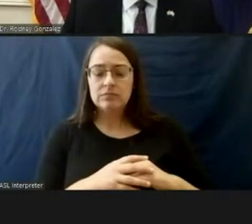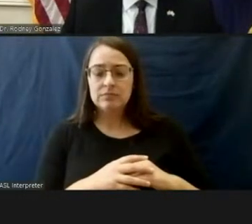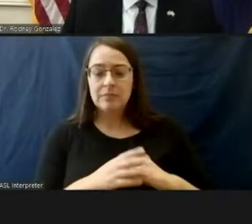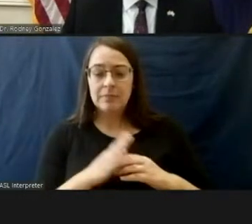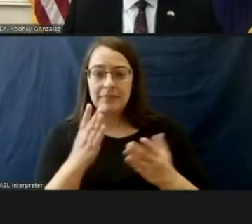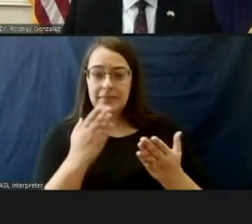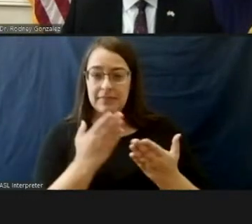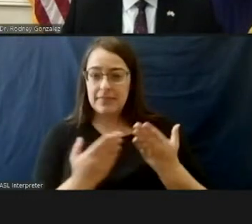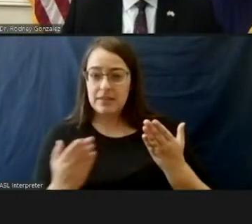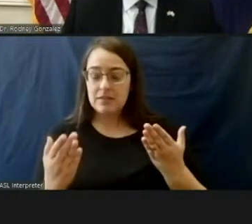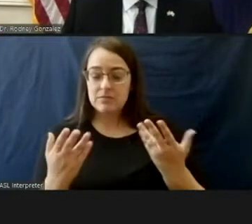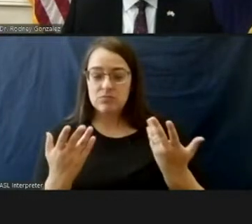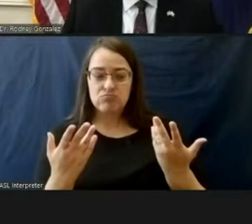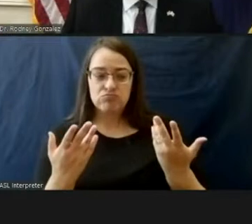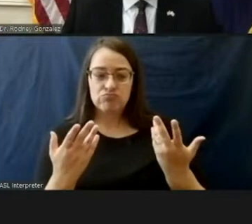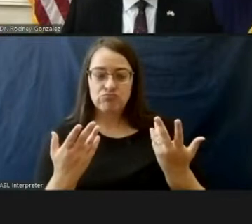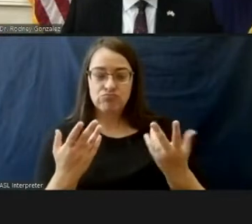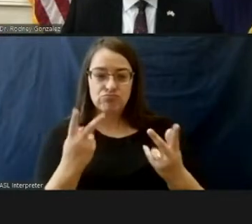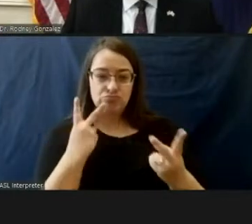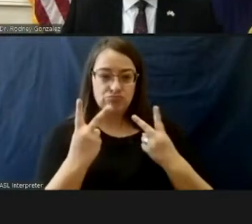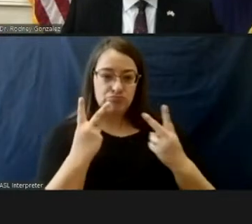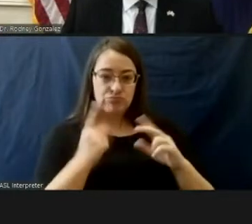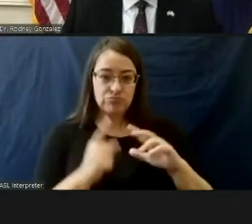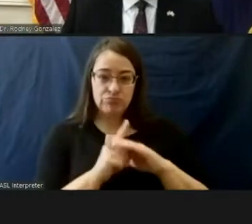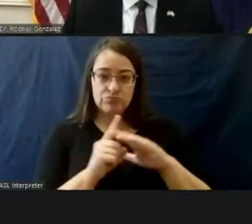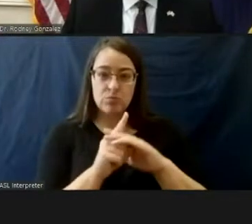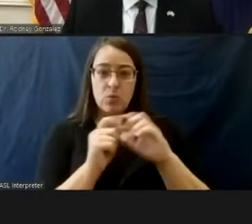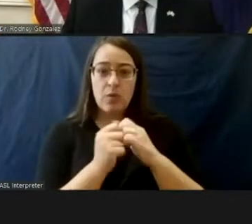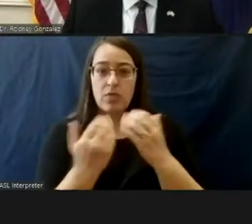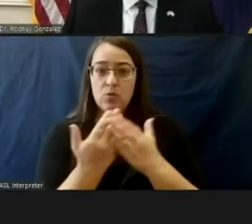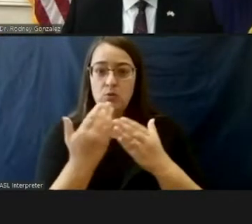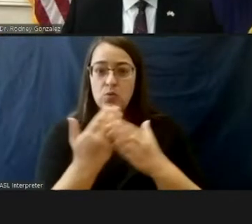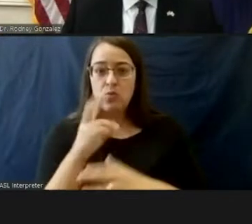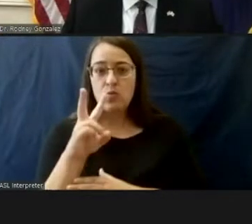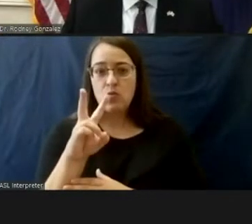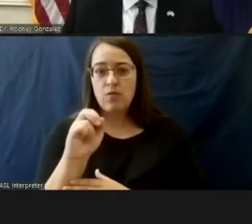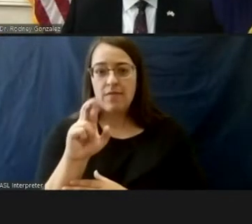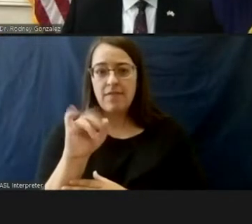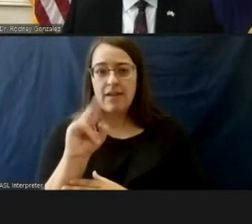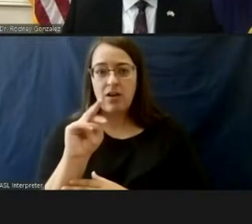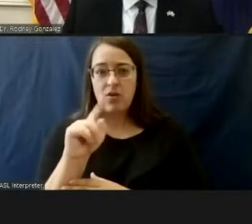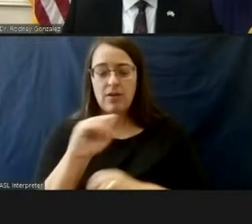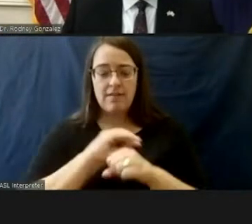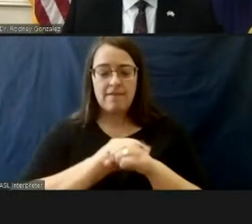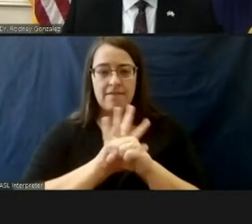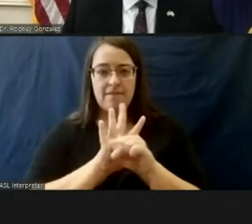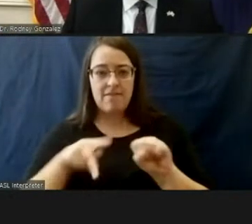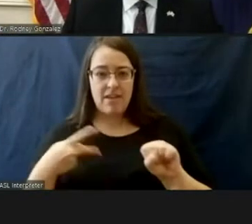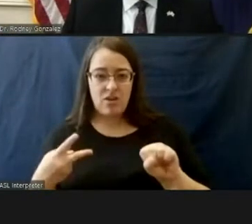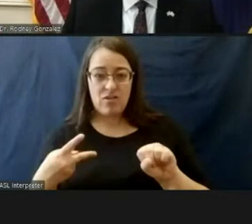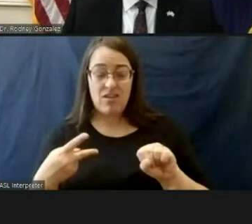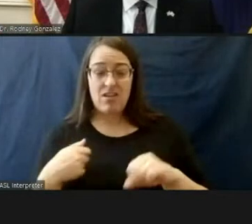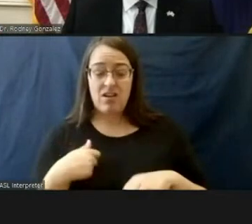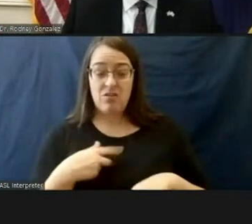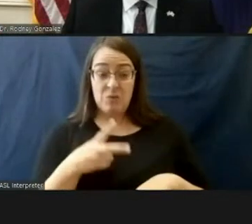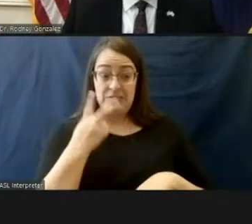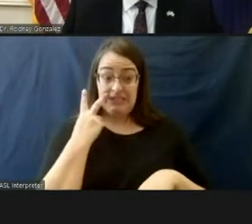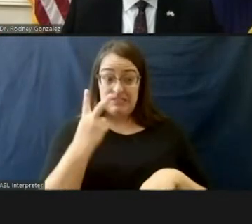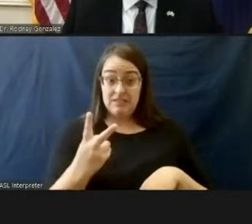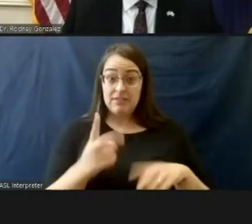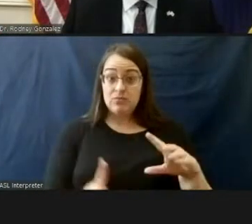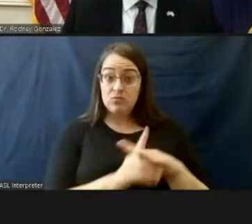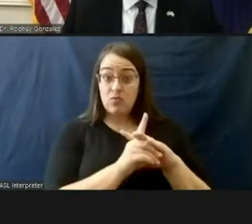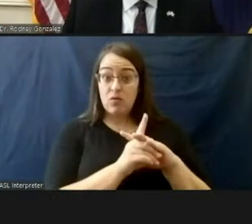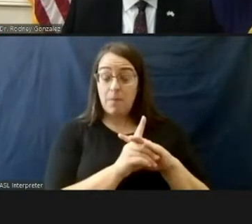guess we're seeing from the Mu variant elsewhere, is there concerns that if we see that it could create bigger